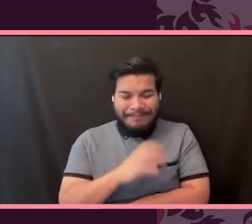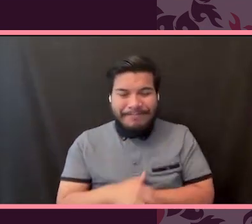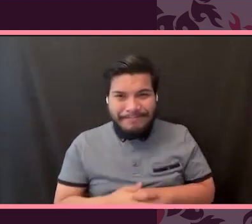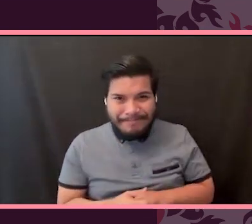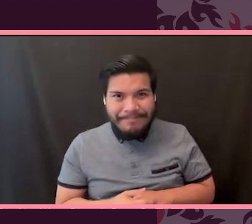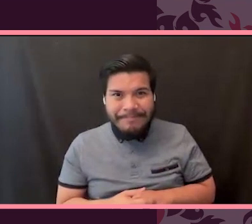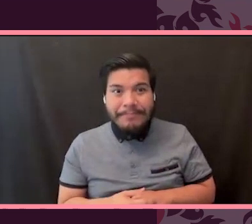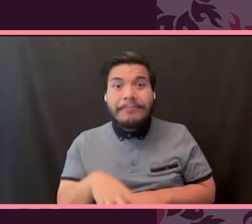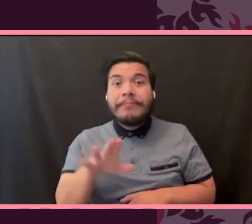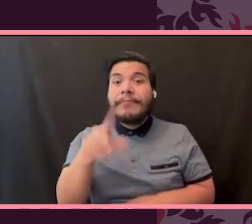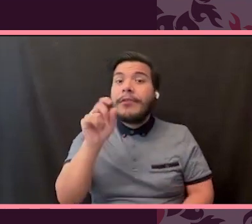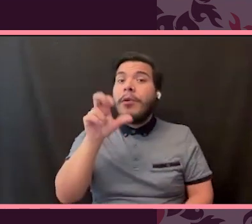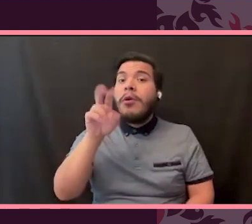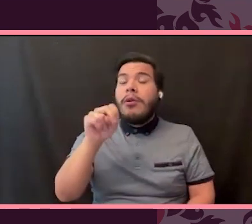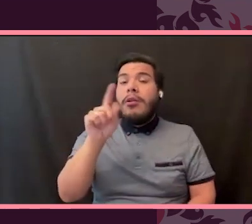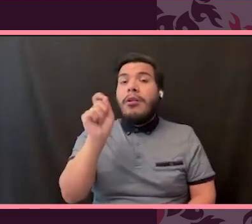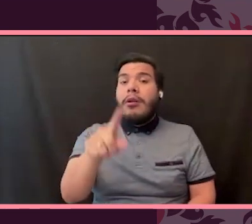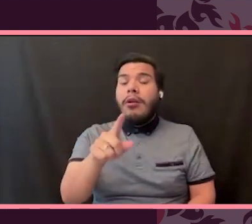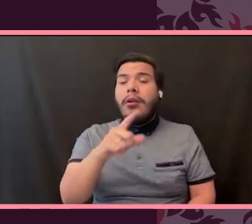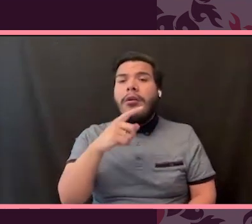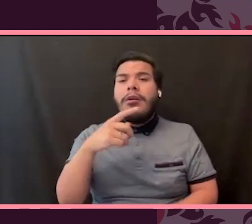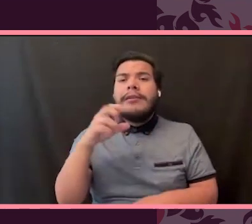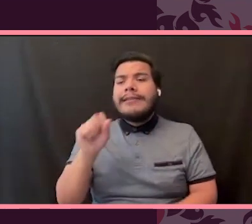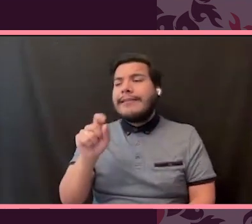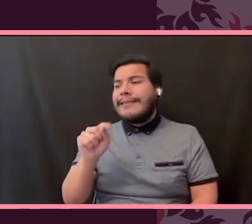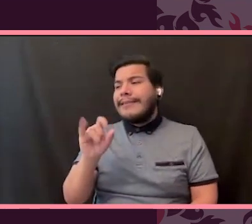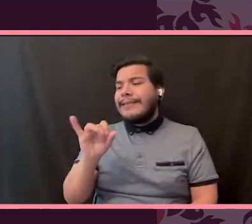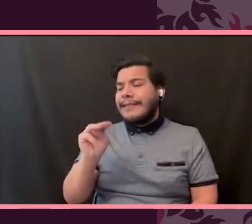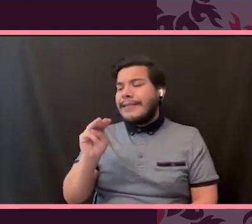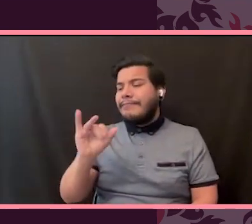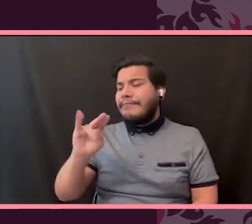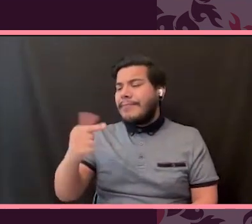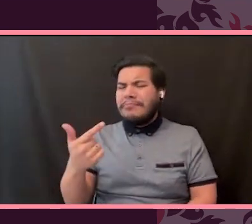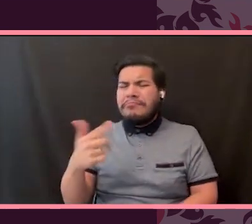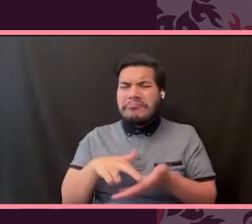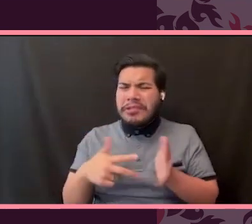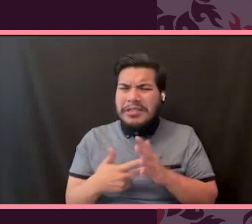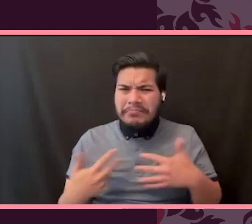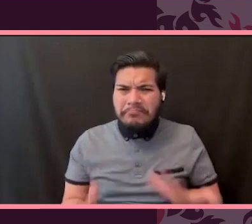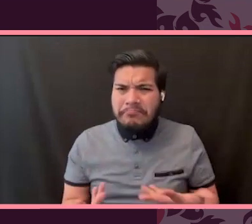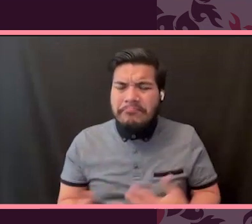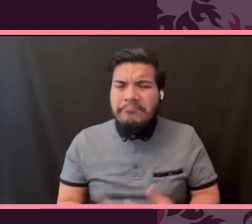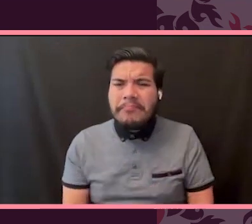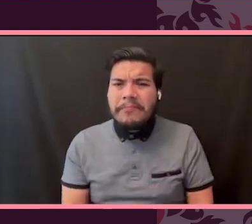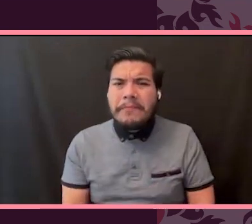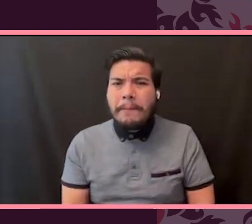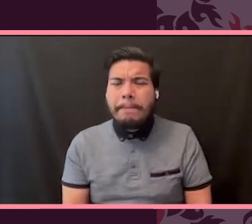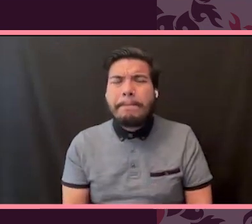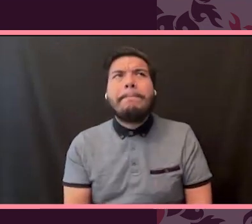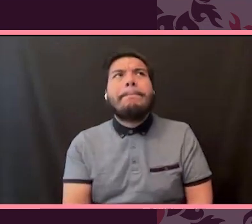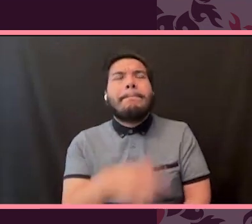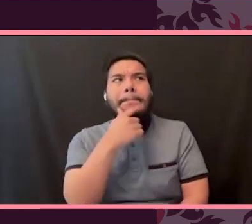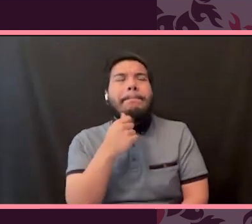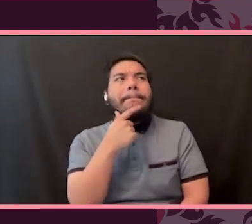Toren, I have a question for you. What is stimming? Some people may not know what that is. What is